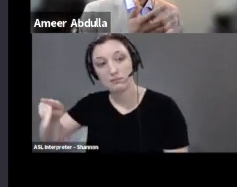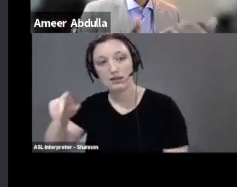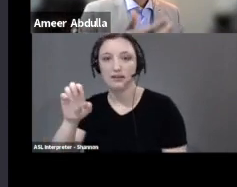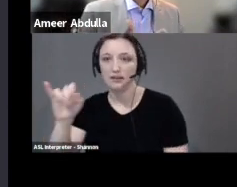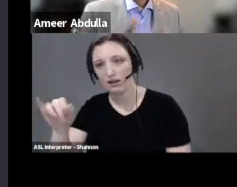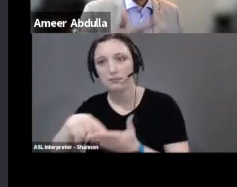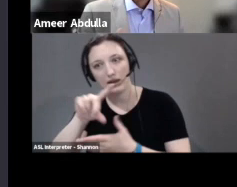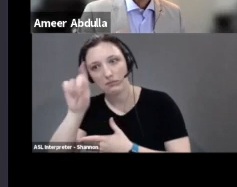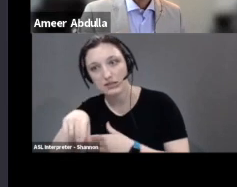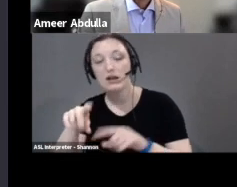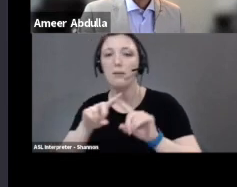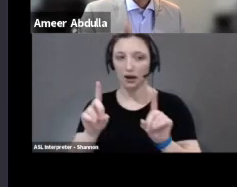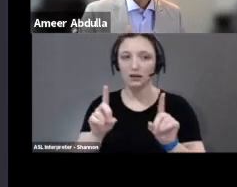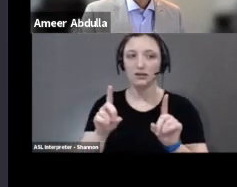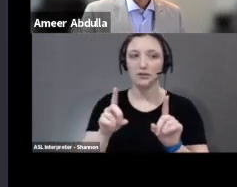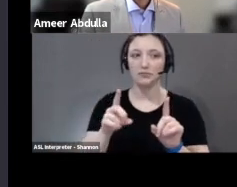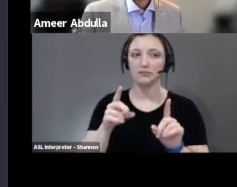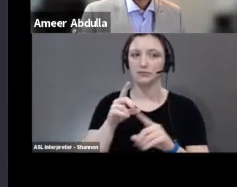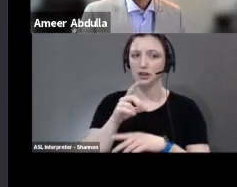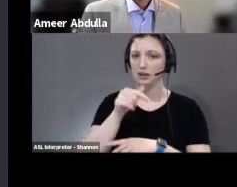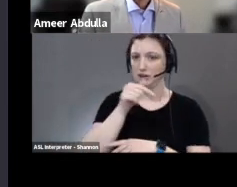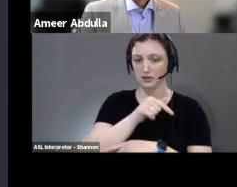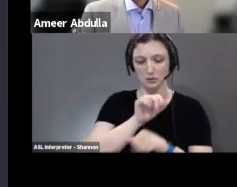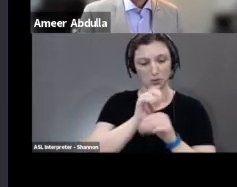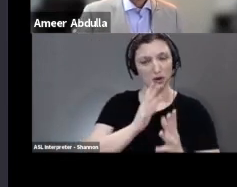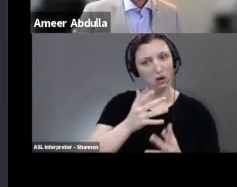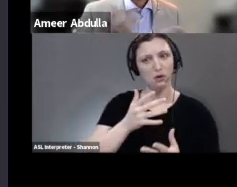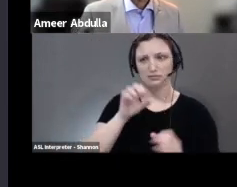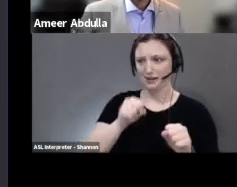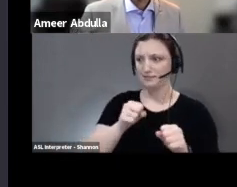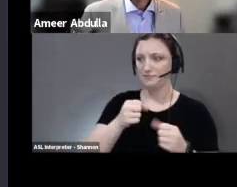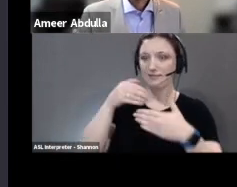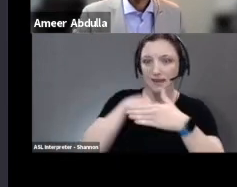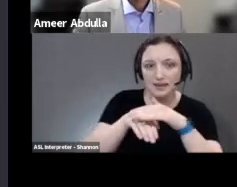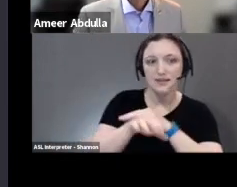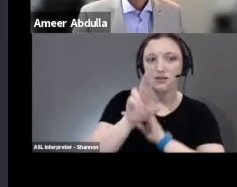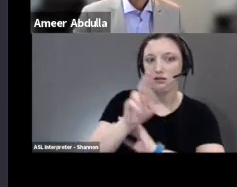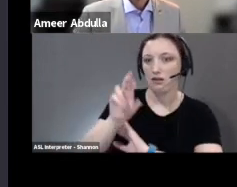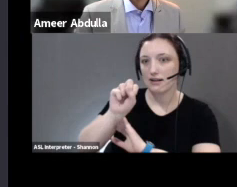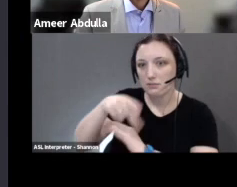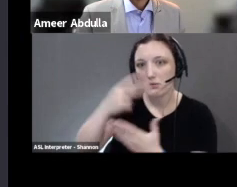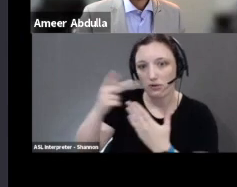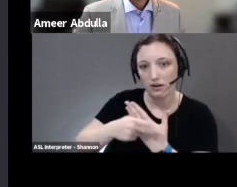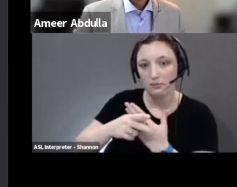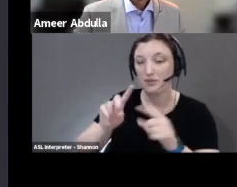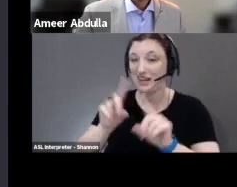they now have the ability to access an RRSP plan, whereas a dividend would not give that benefit.